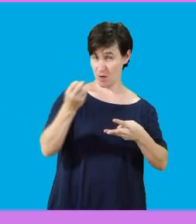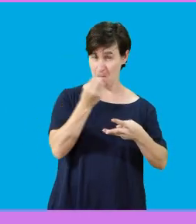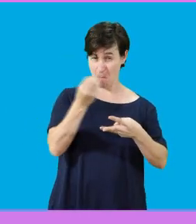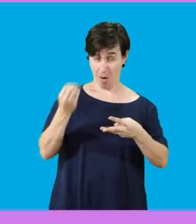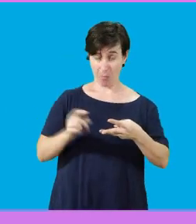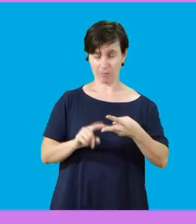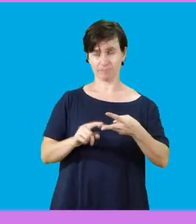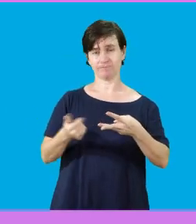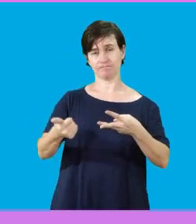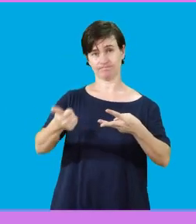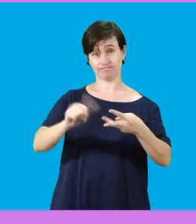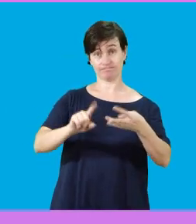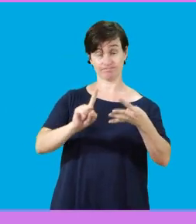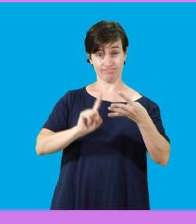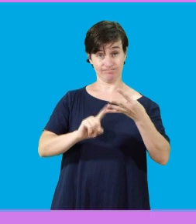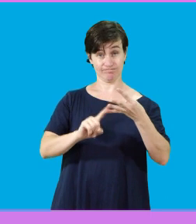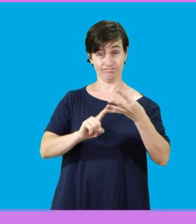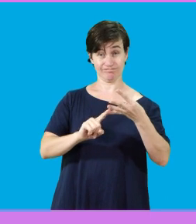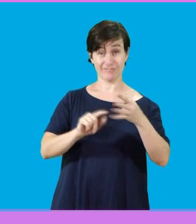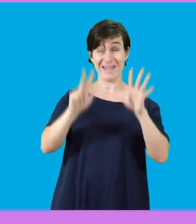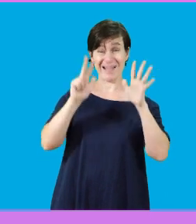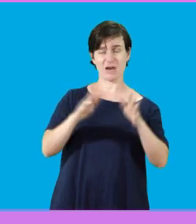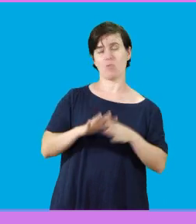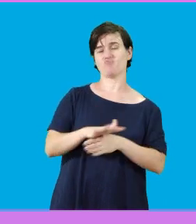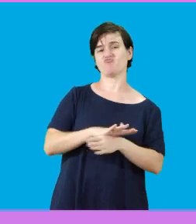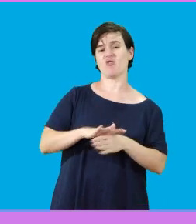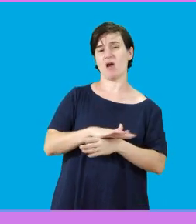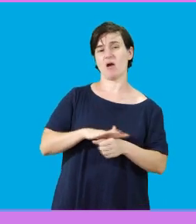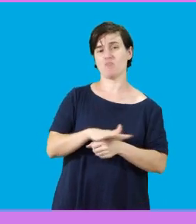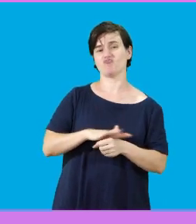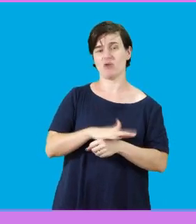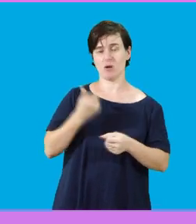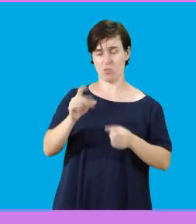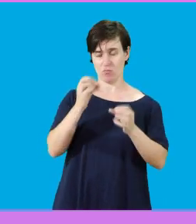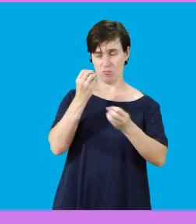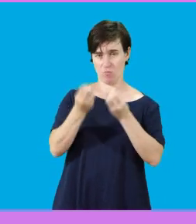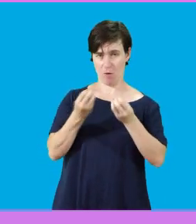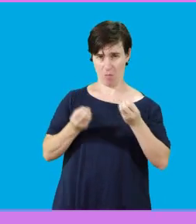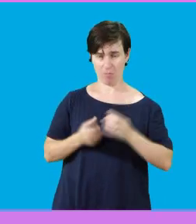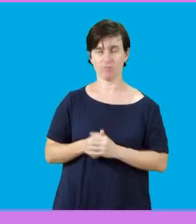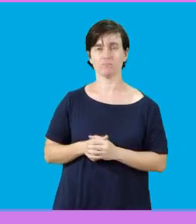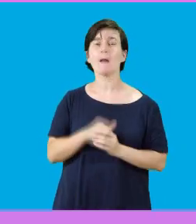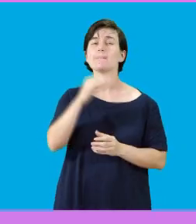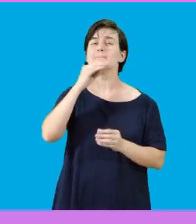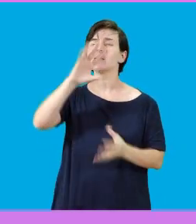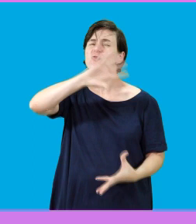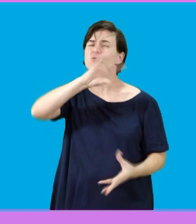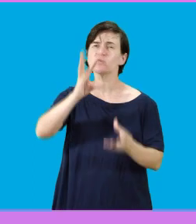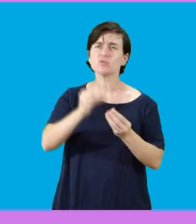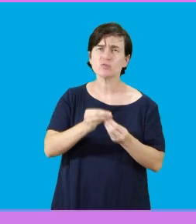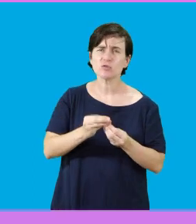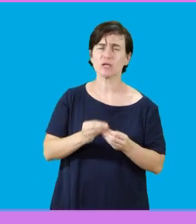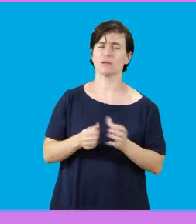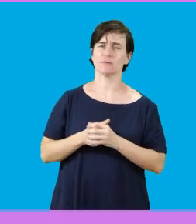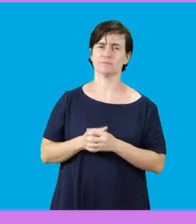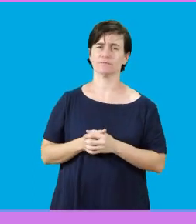marbles, plus 5. Then we've got 8 brown marbles. Then we've got 8. So now we have